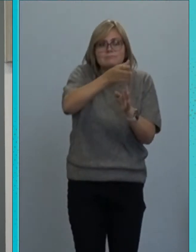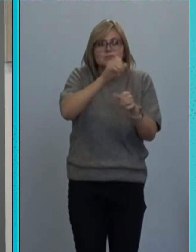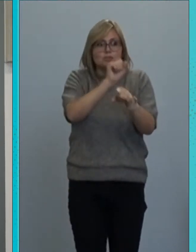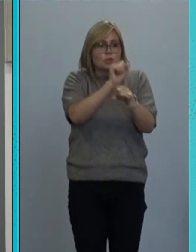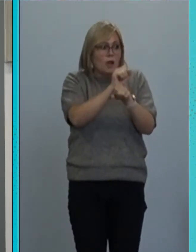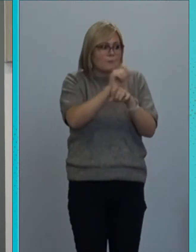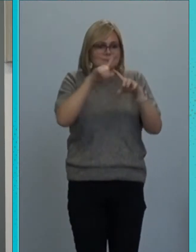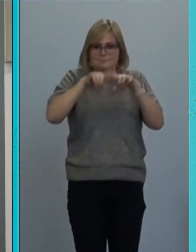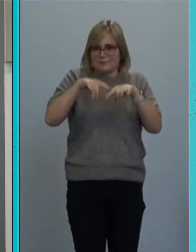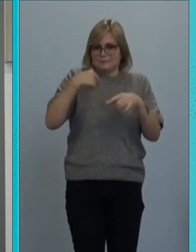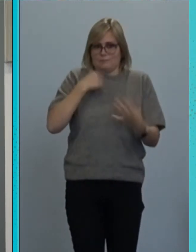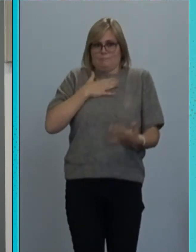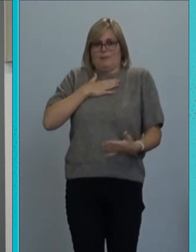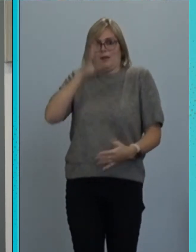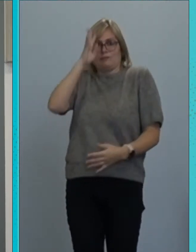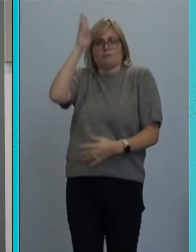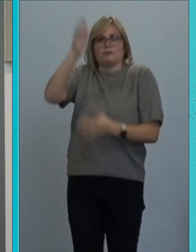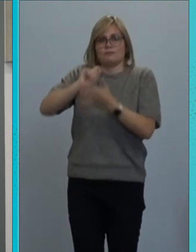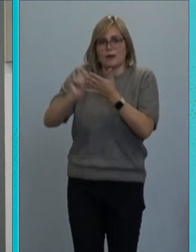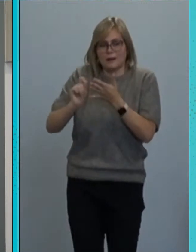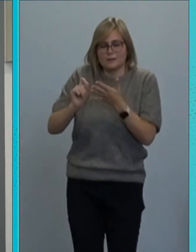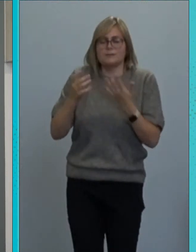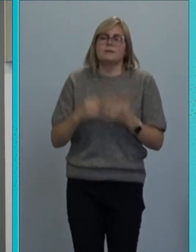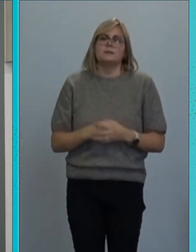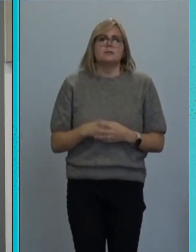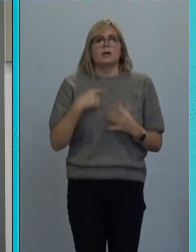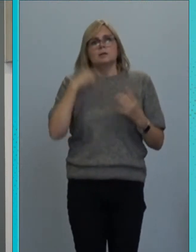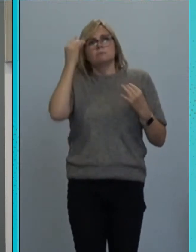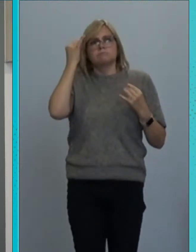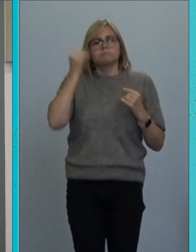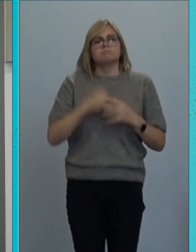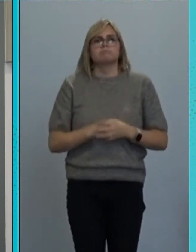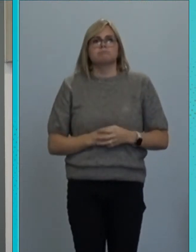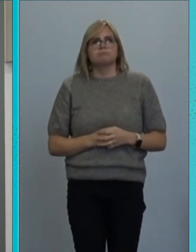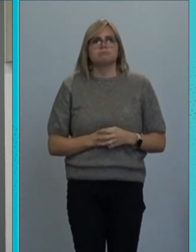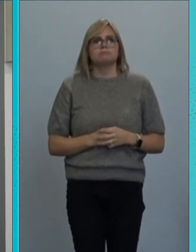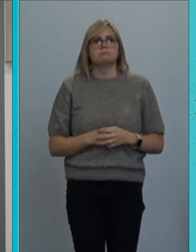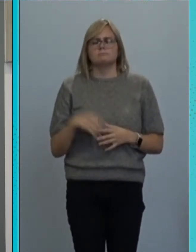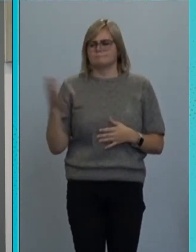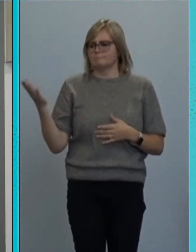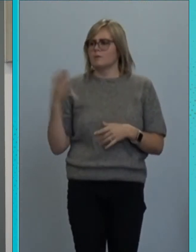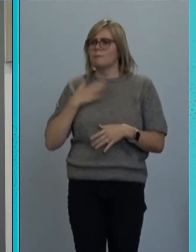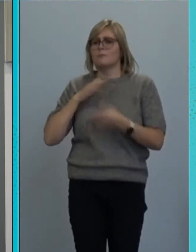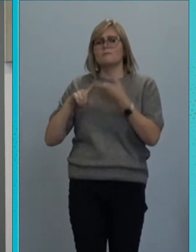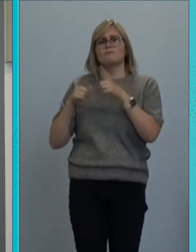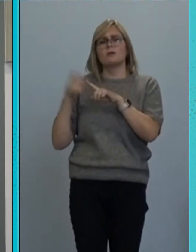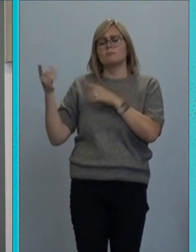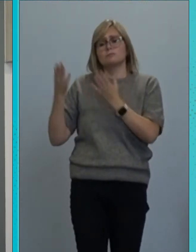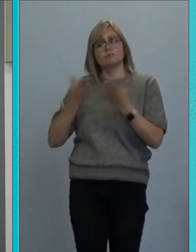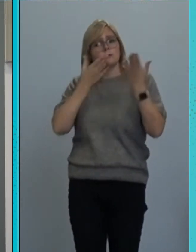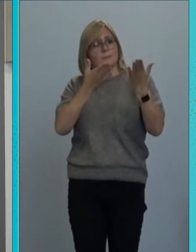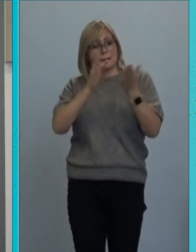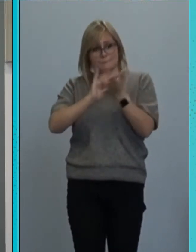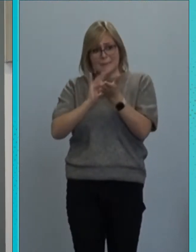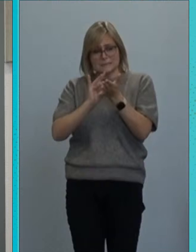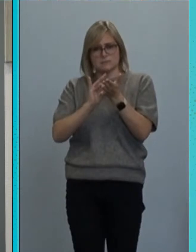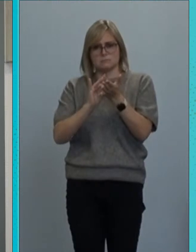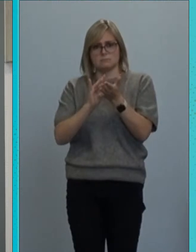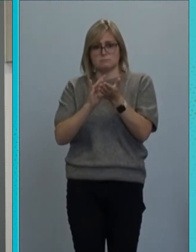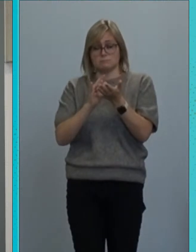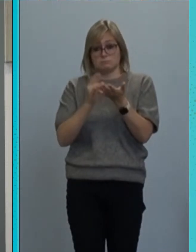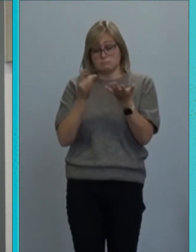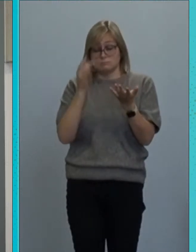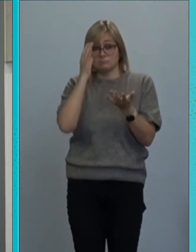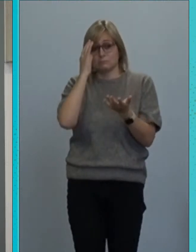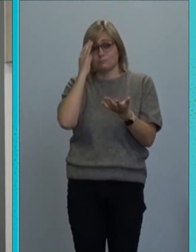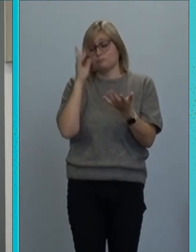on it. A friend recommended some medicine, a drug, I guess you could